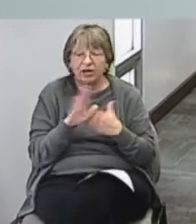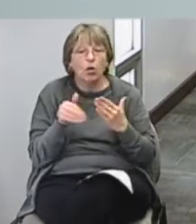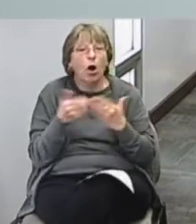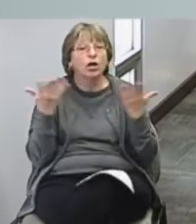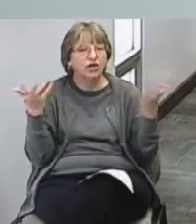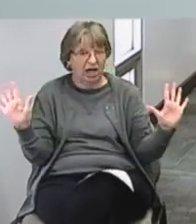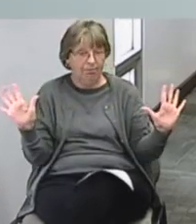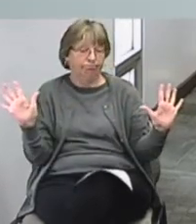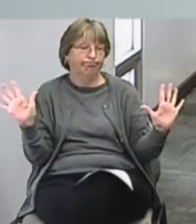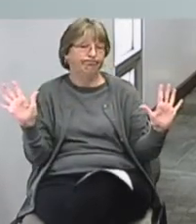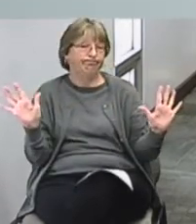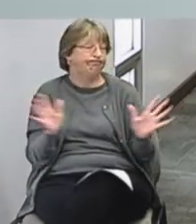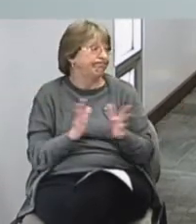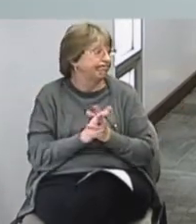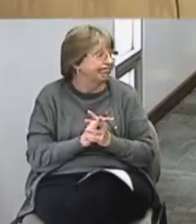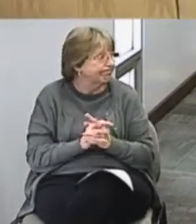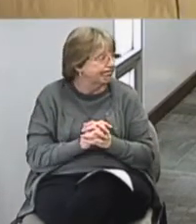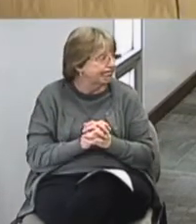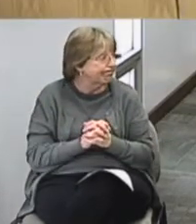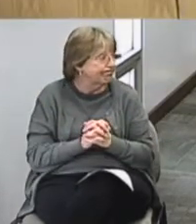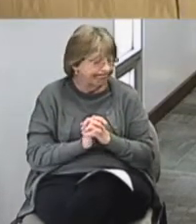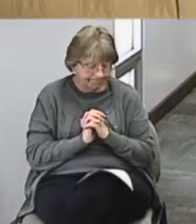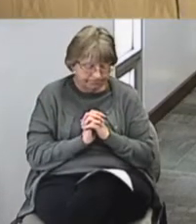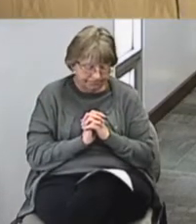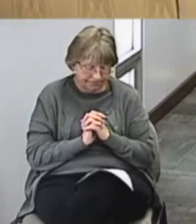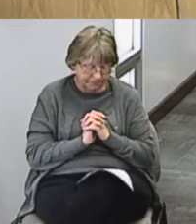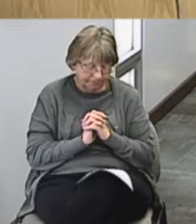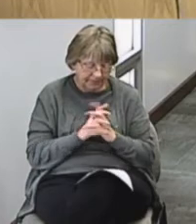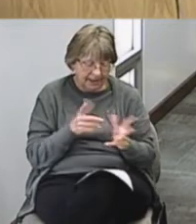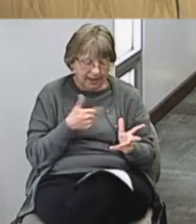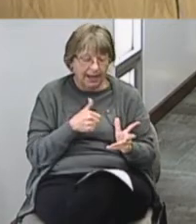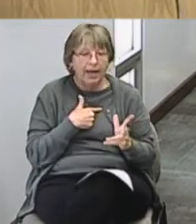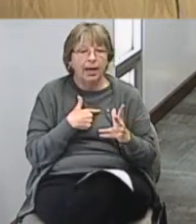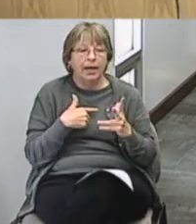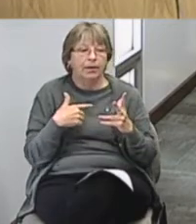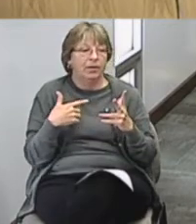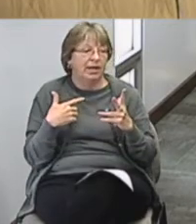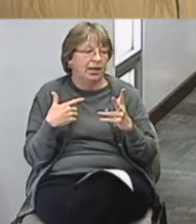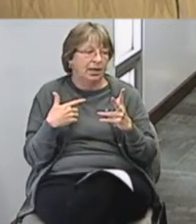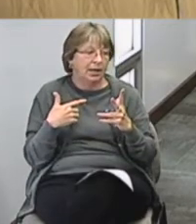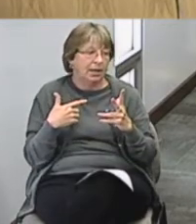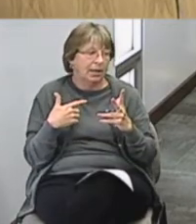yeah. Tell me you're all day. And we've exhausted,